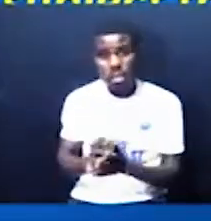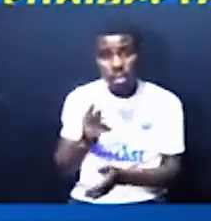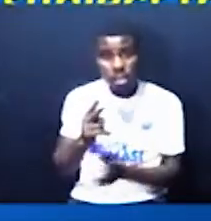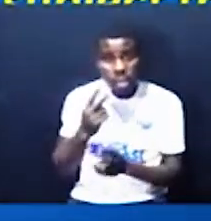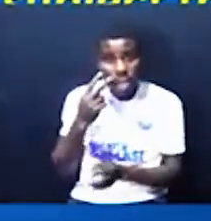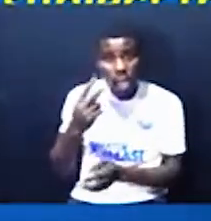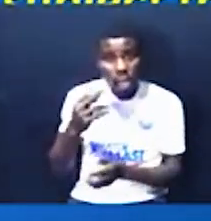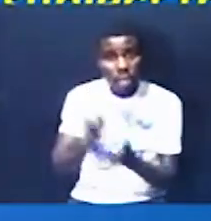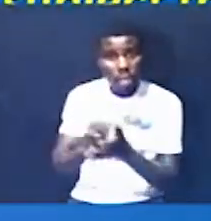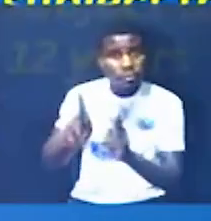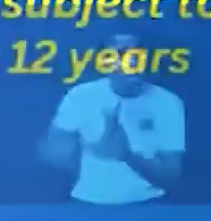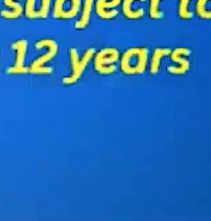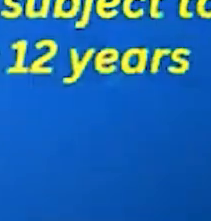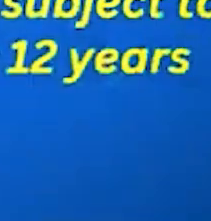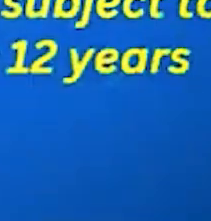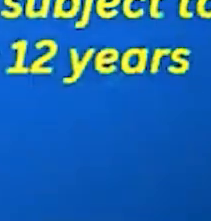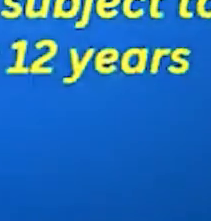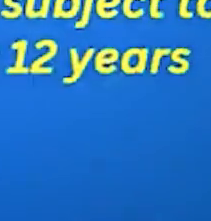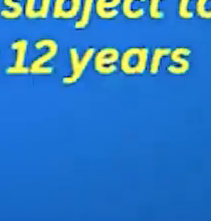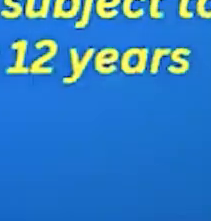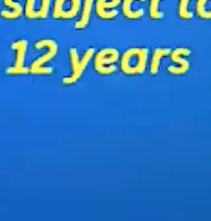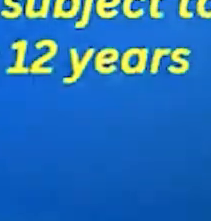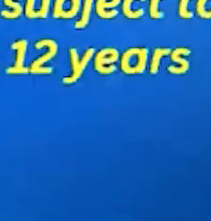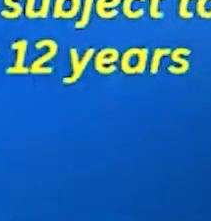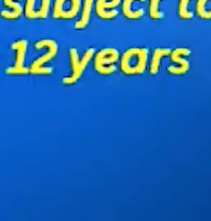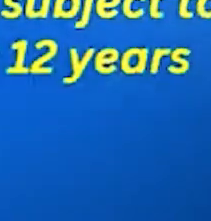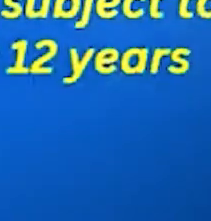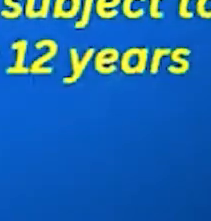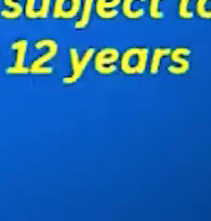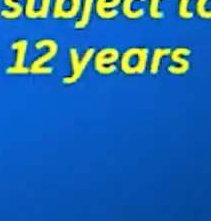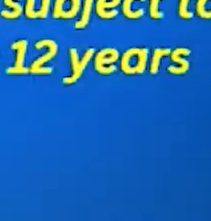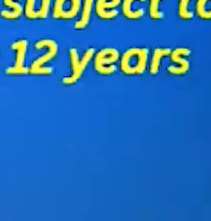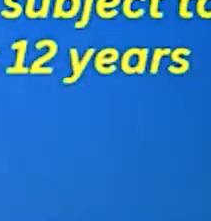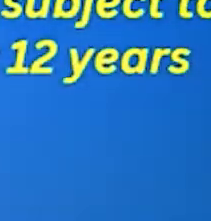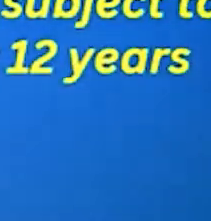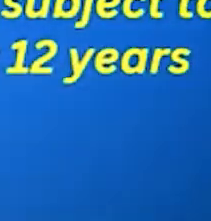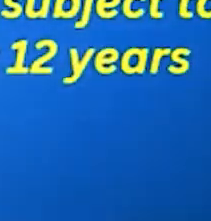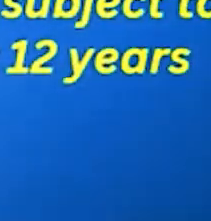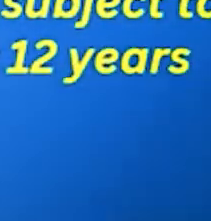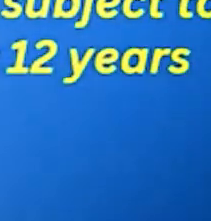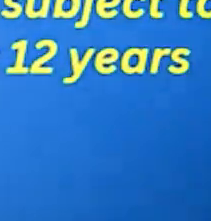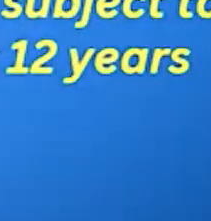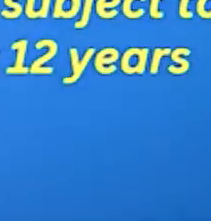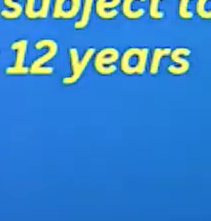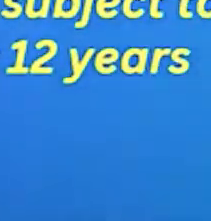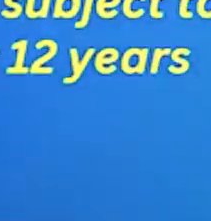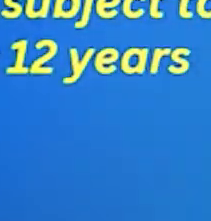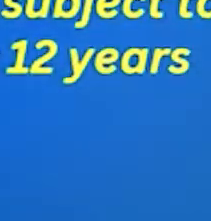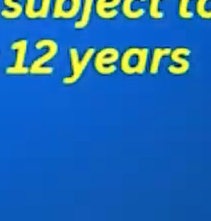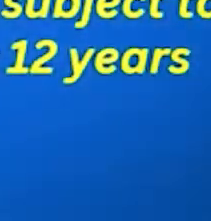this evening we want to cause God to meet the needs of